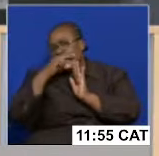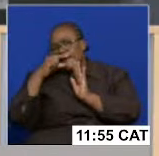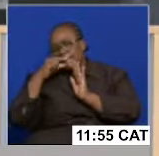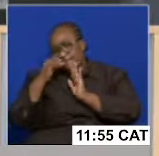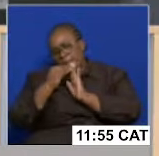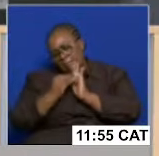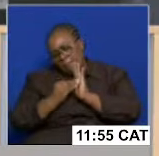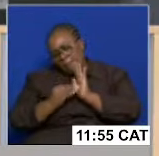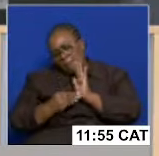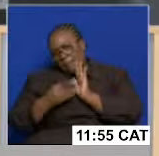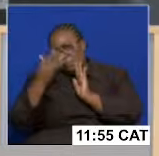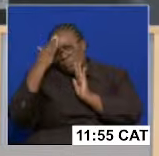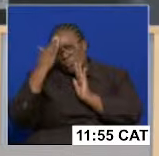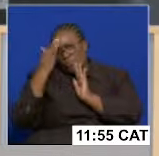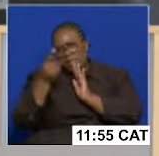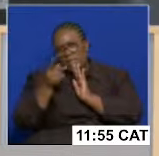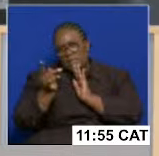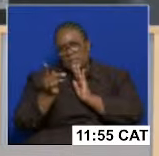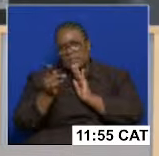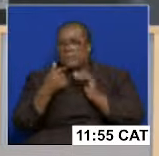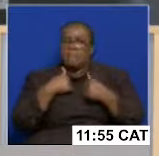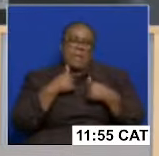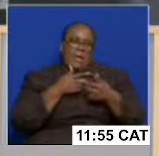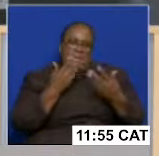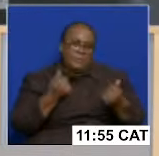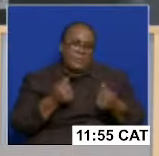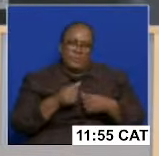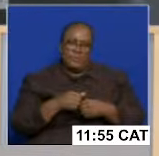So No, I don't. you don't know Alan Barnes.